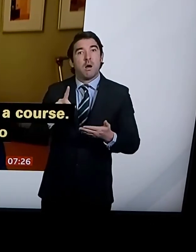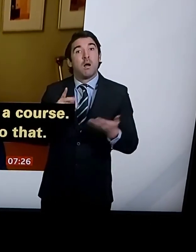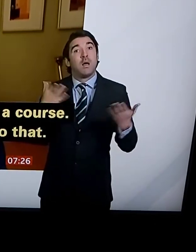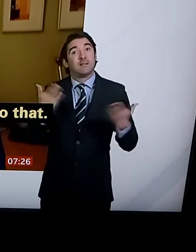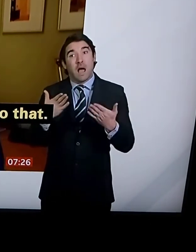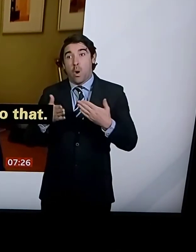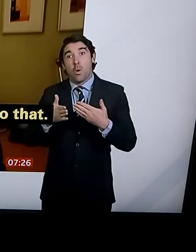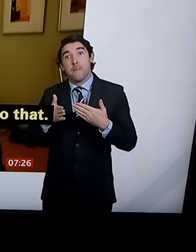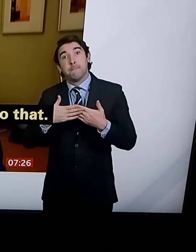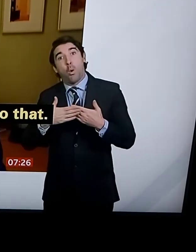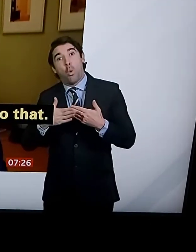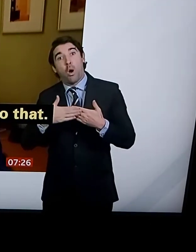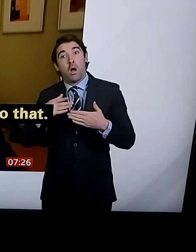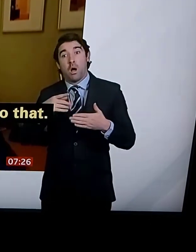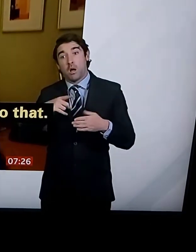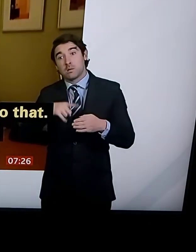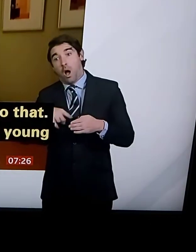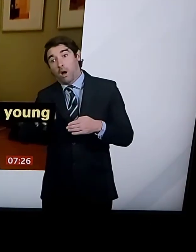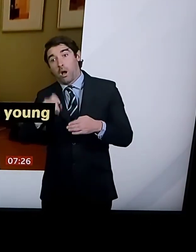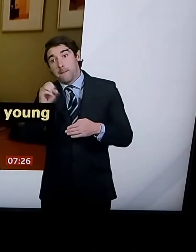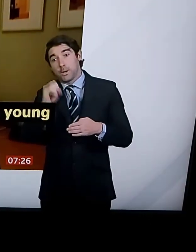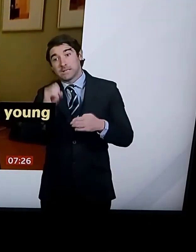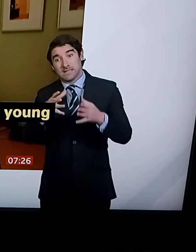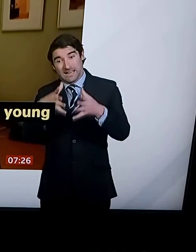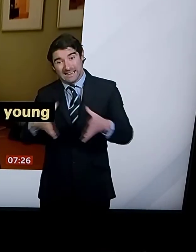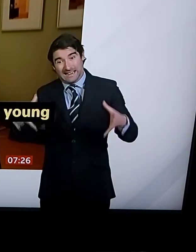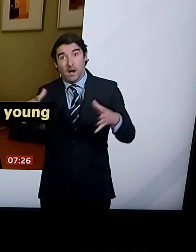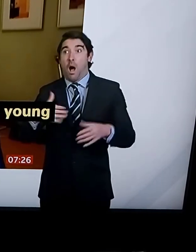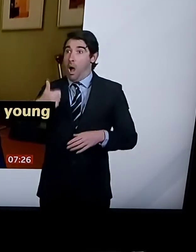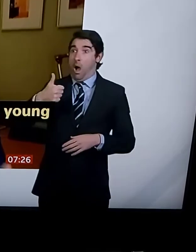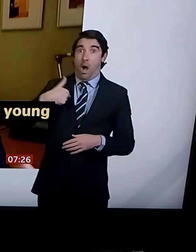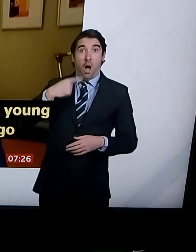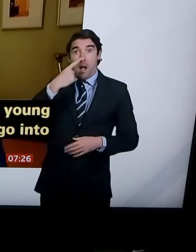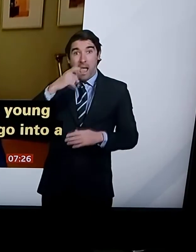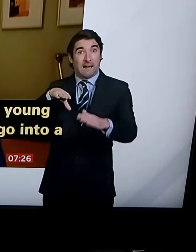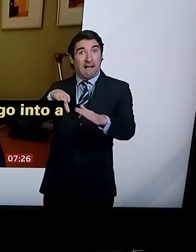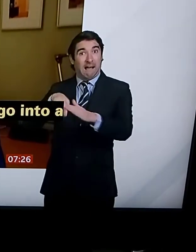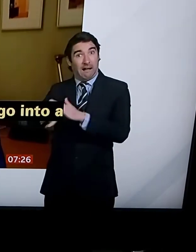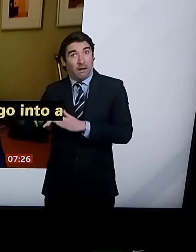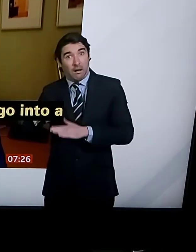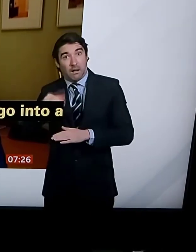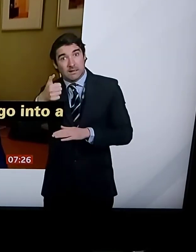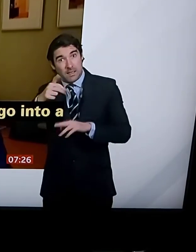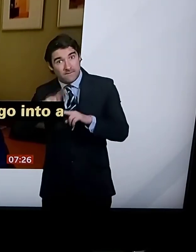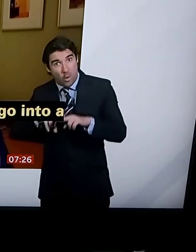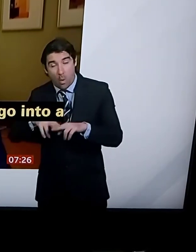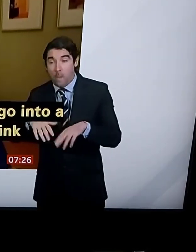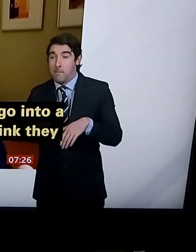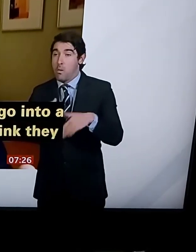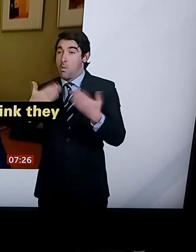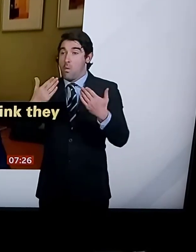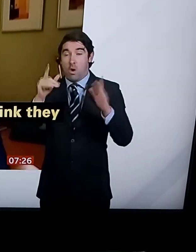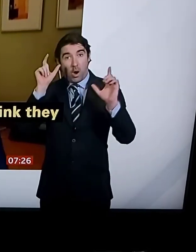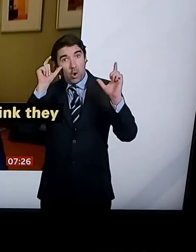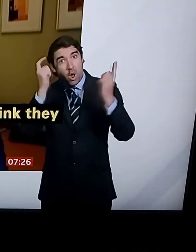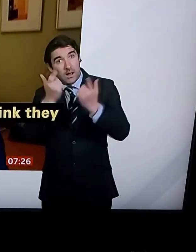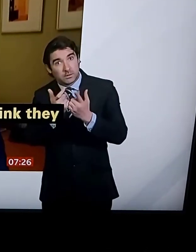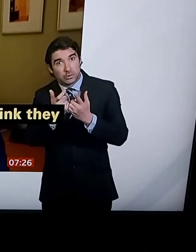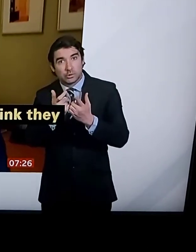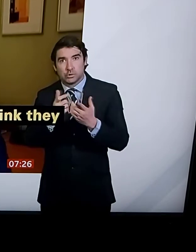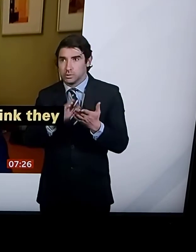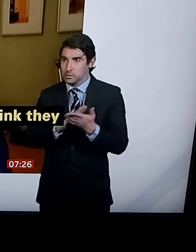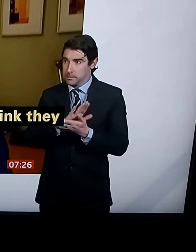be eligible to go into a sixth form that perhaps they hadn't thought they were going to go into, or into a different college from there. So that is going to raise questions about